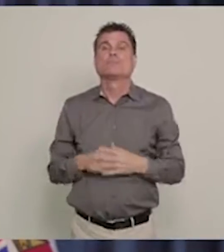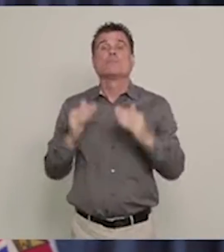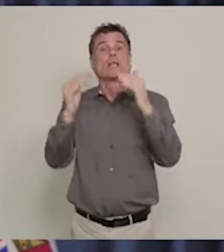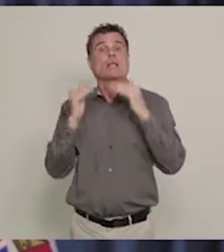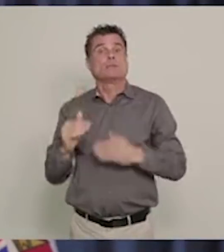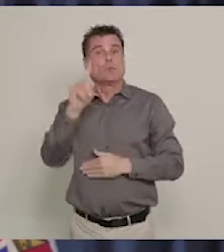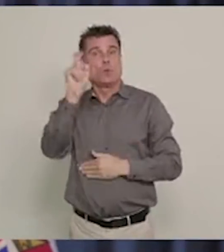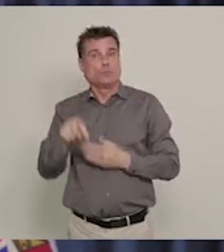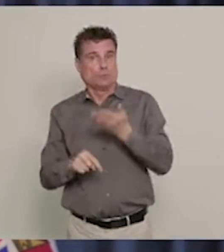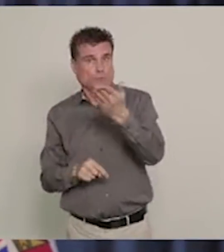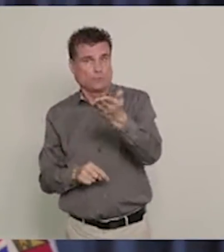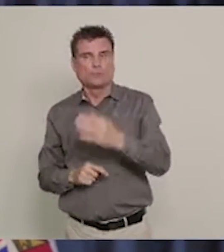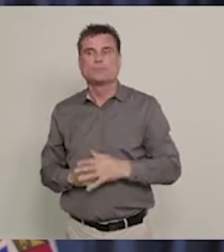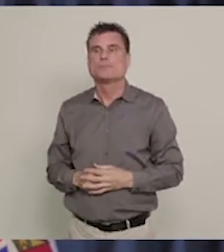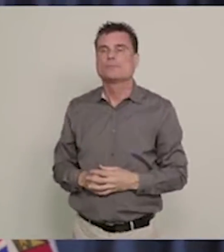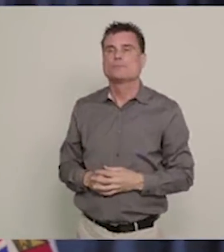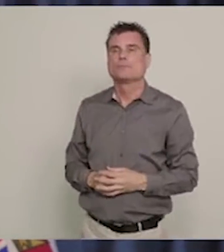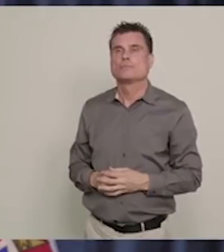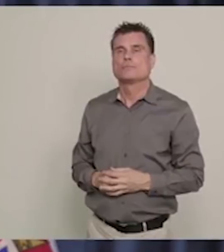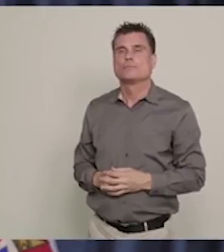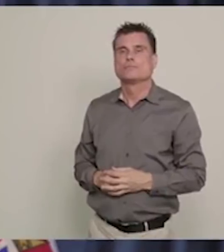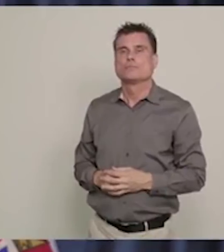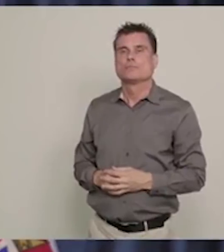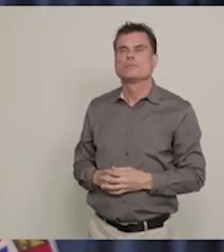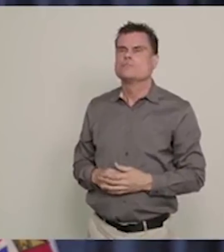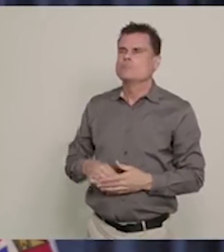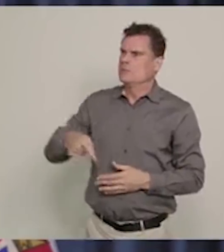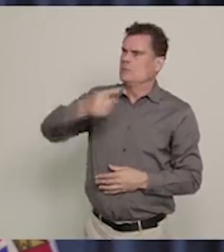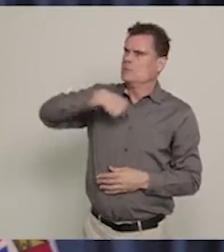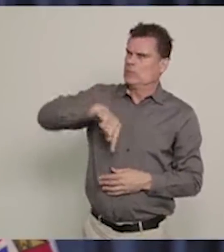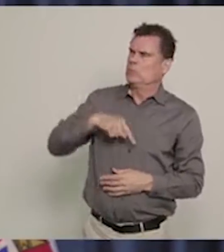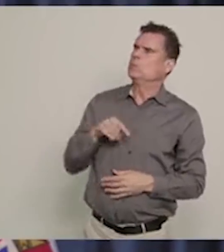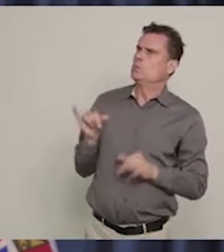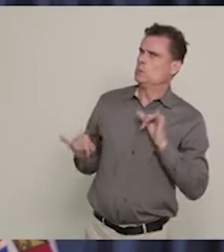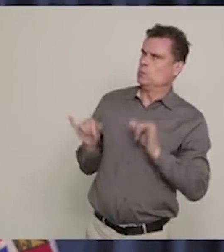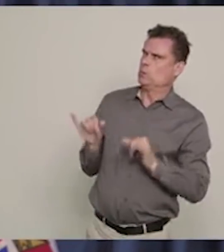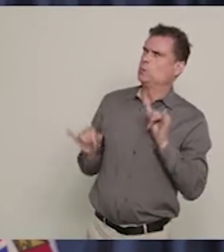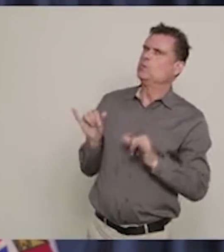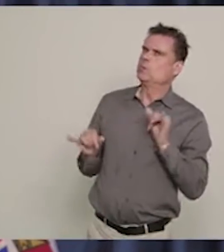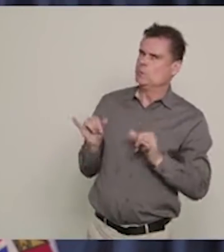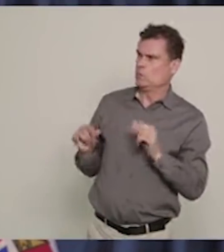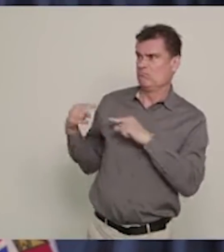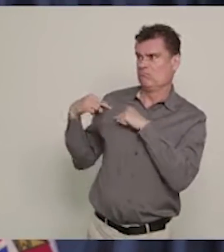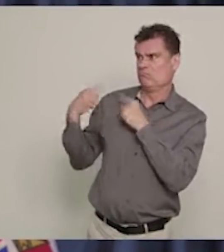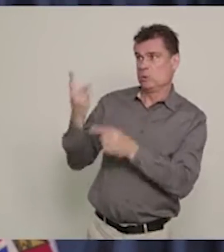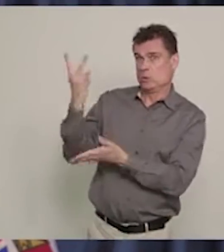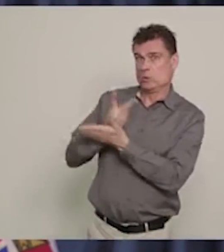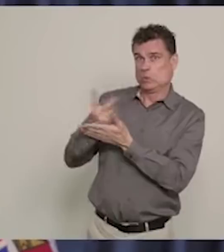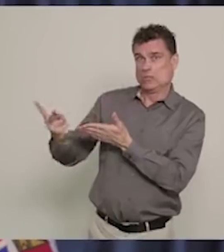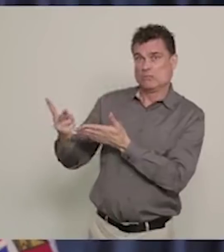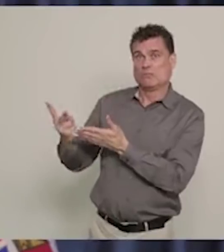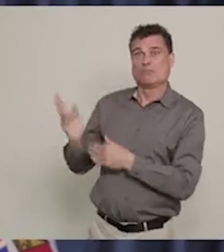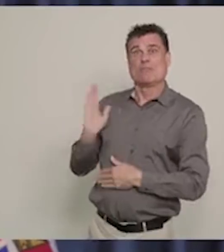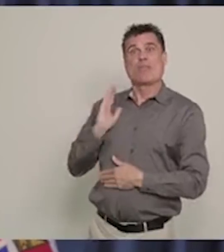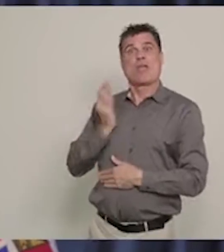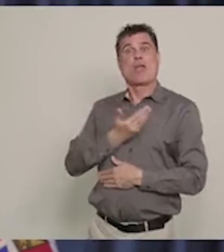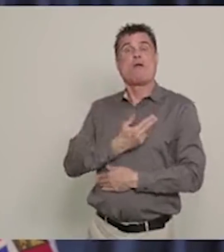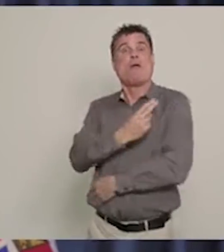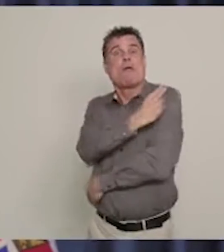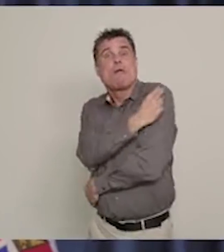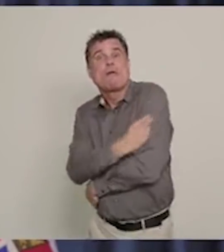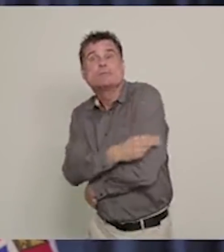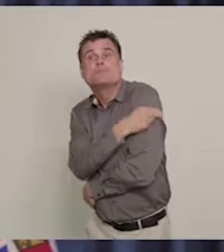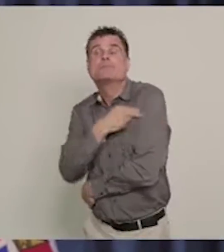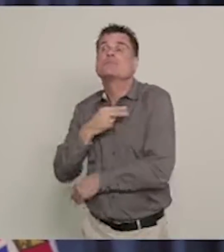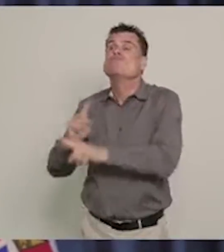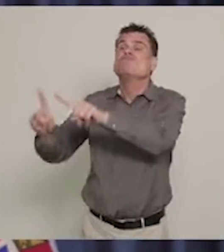care system has been created over the past couple of weeks to prepare for any eventuality. But,